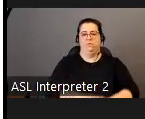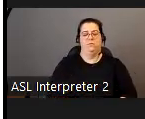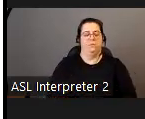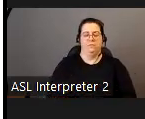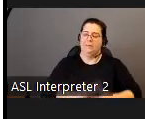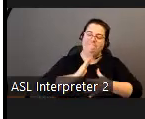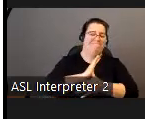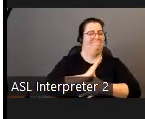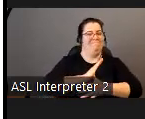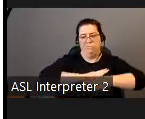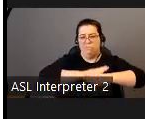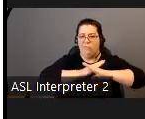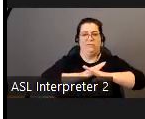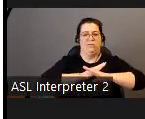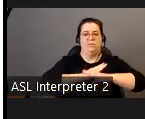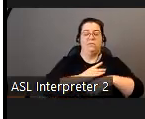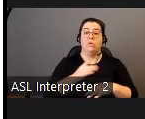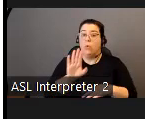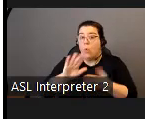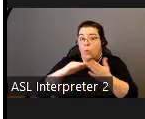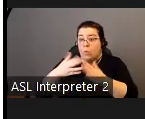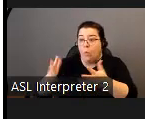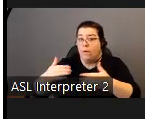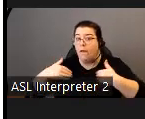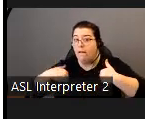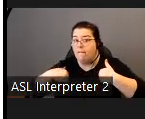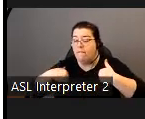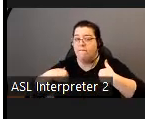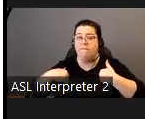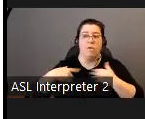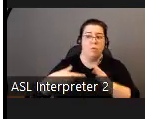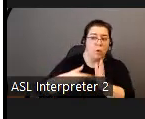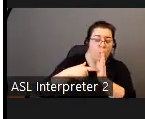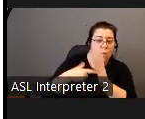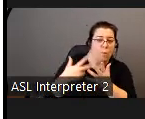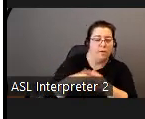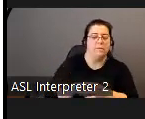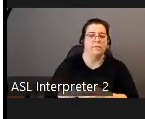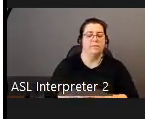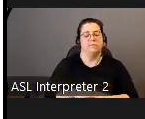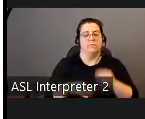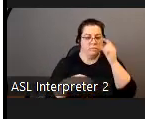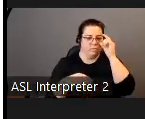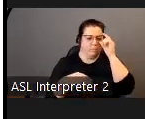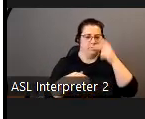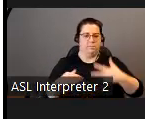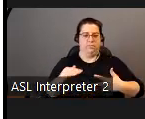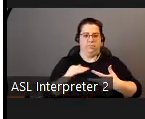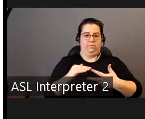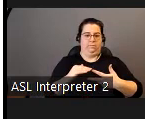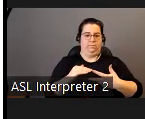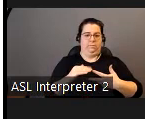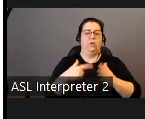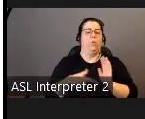your community? What's already happening? We do need the infrastructure of elder abuse prevention networks at